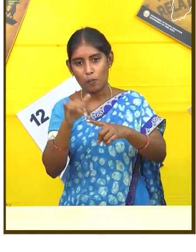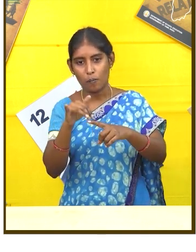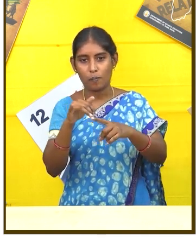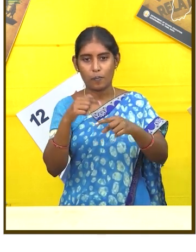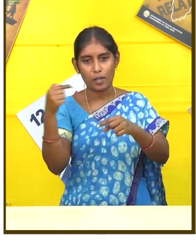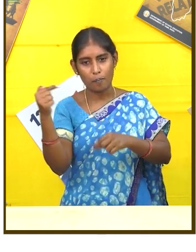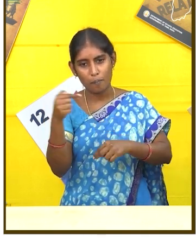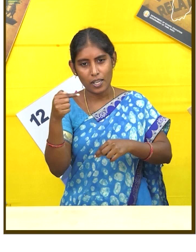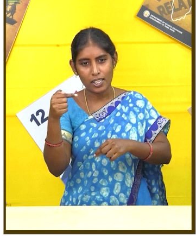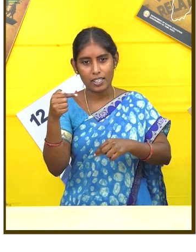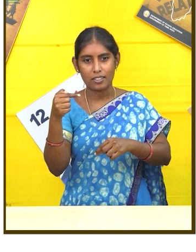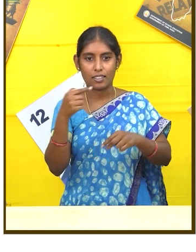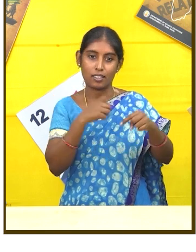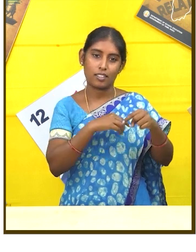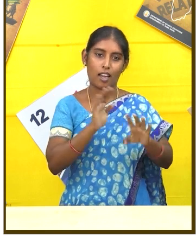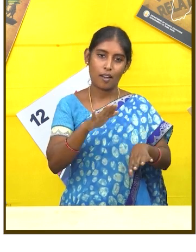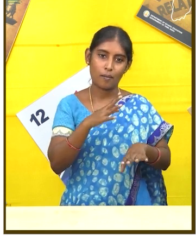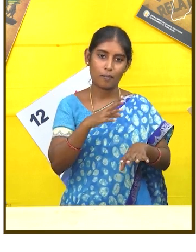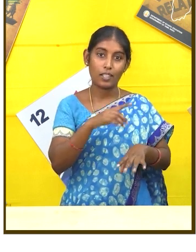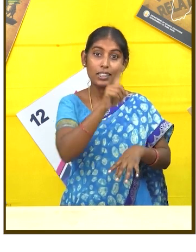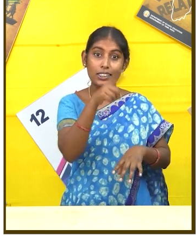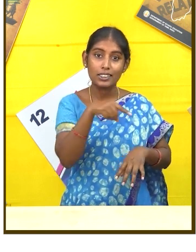by adding them, the plus z minus z, you can cancel it.